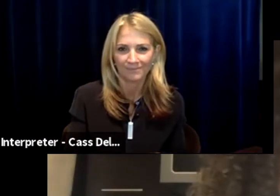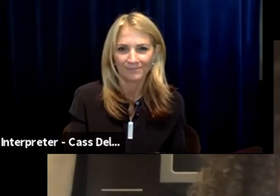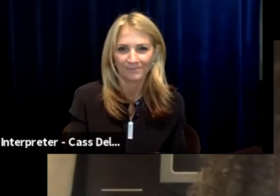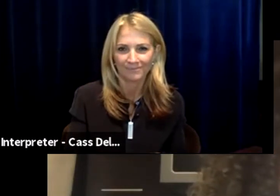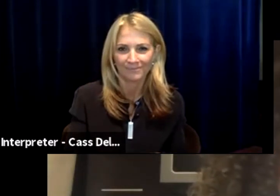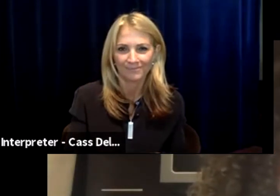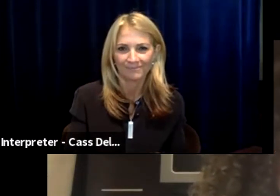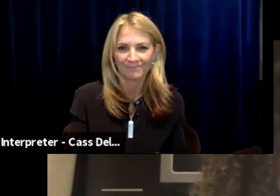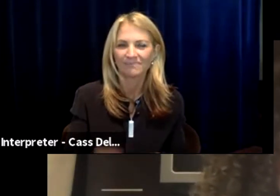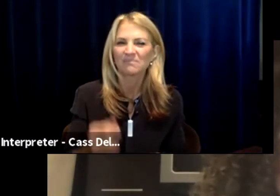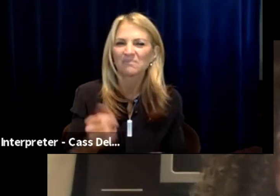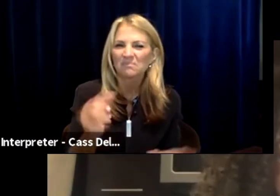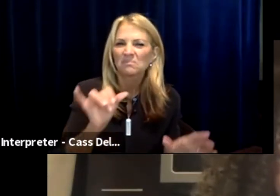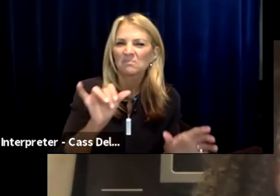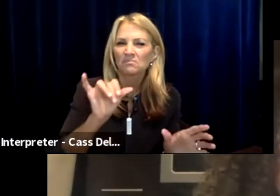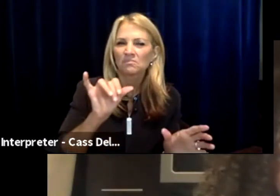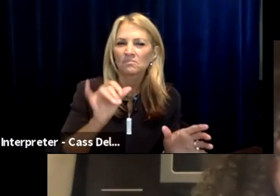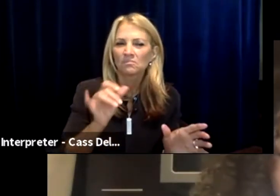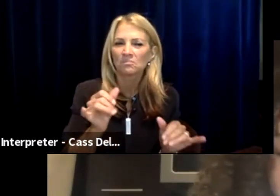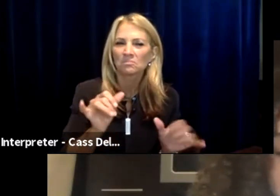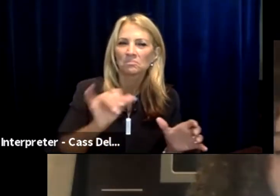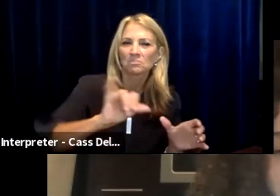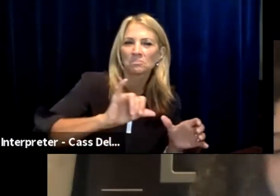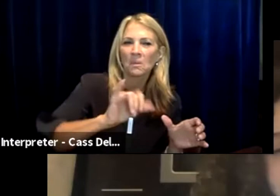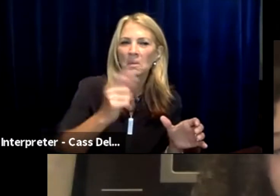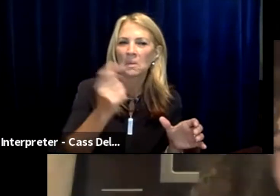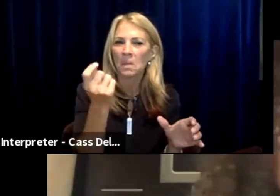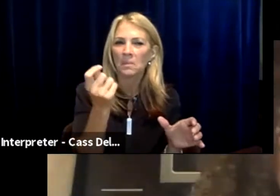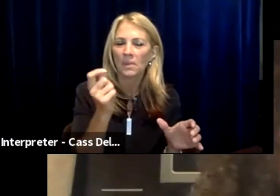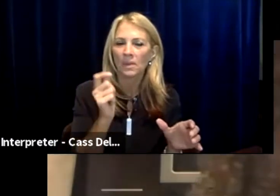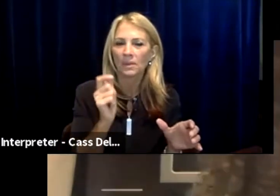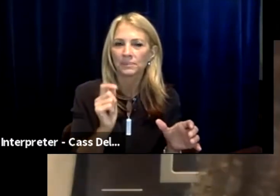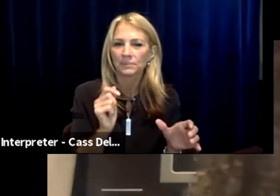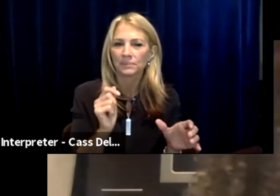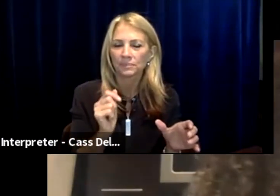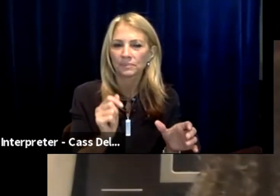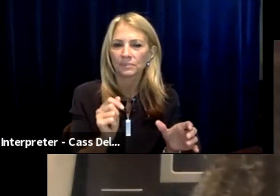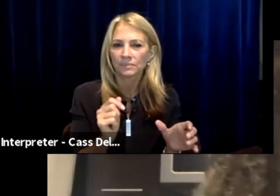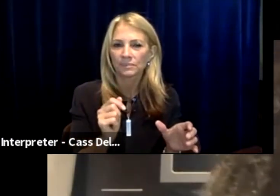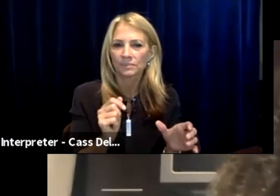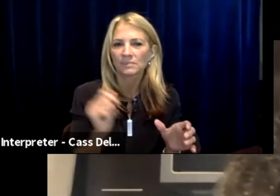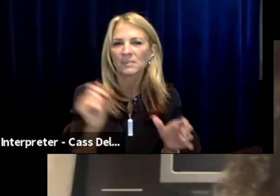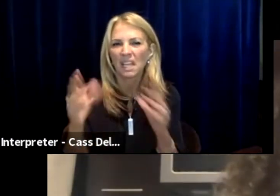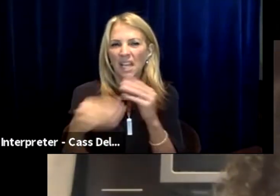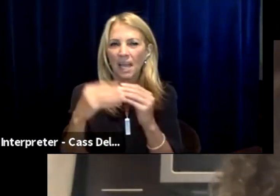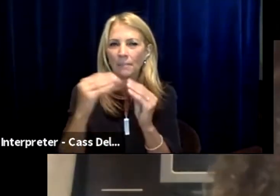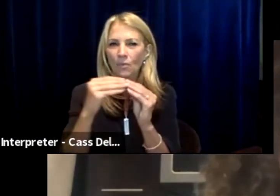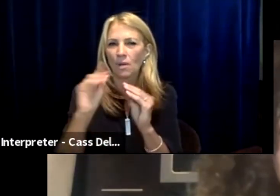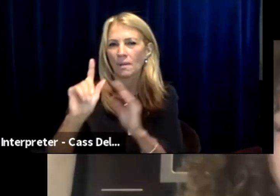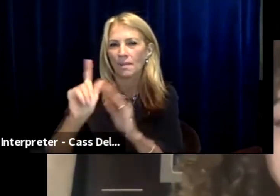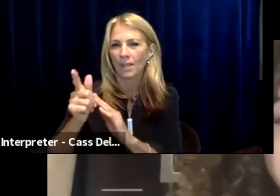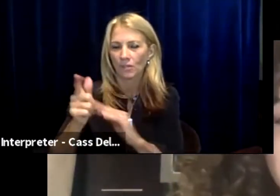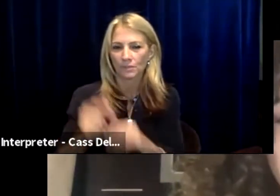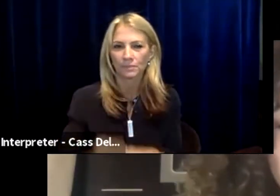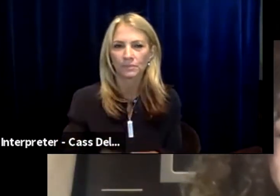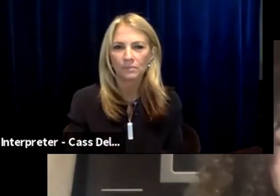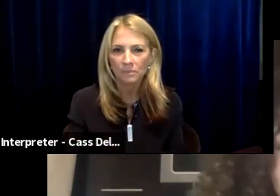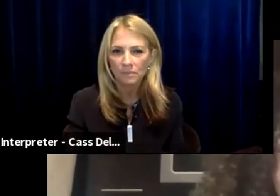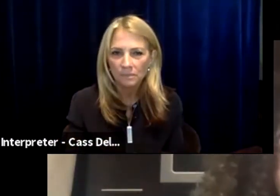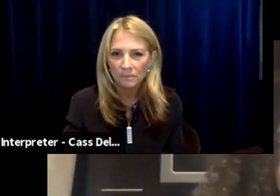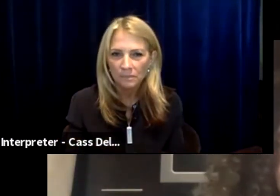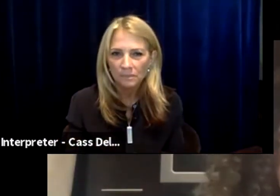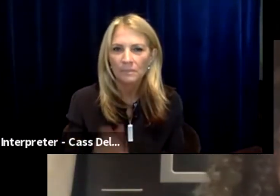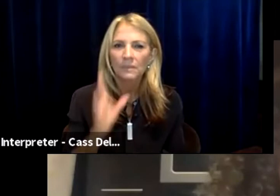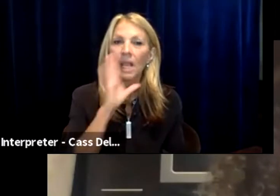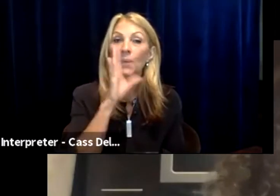I'm just gonna put like a little bit. I'm a little bit at a time because I can always add more. All right, I'm just gonna use